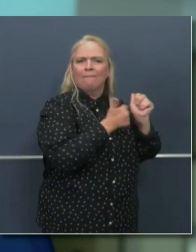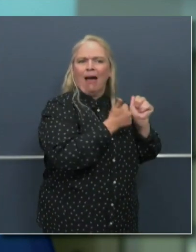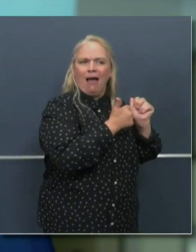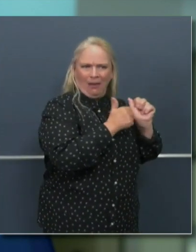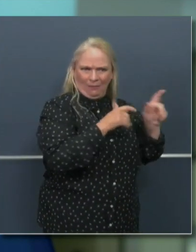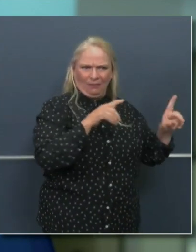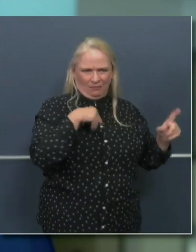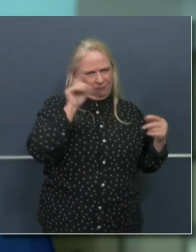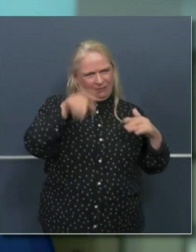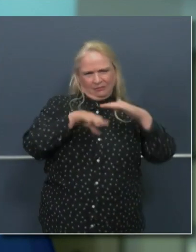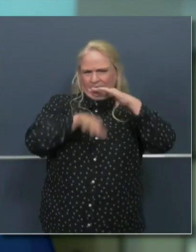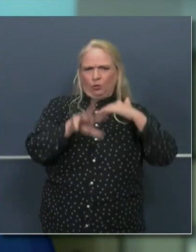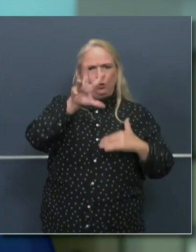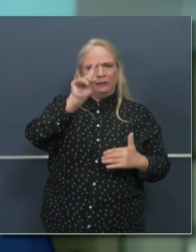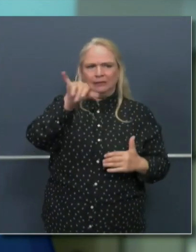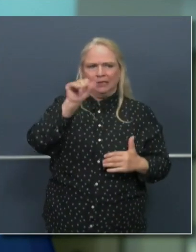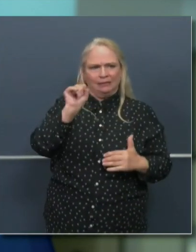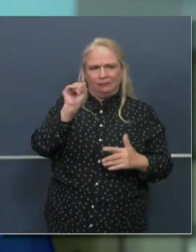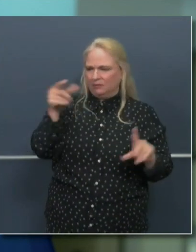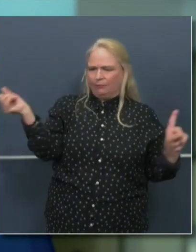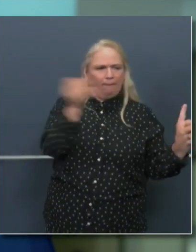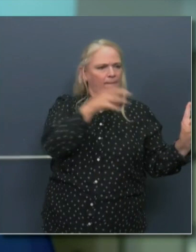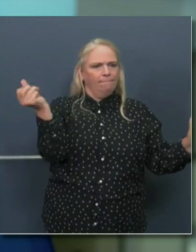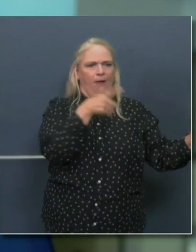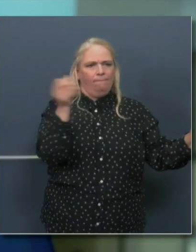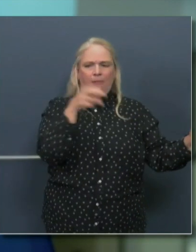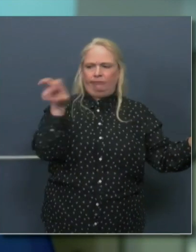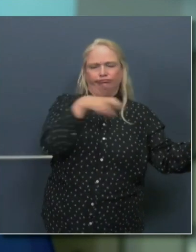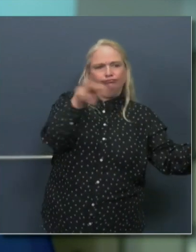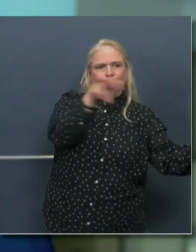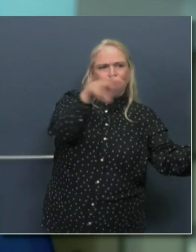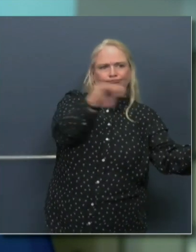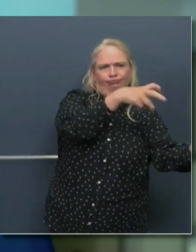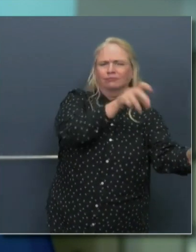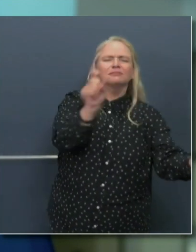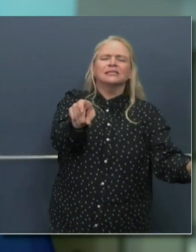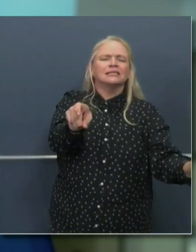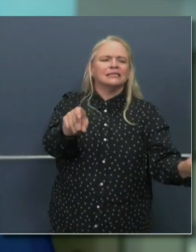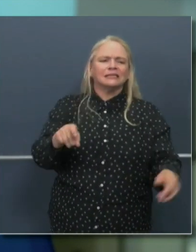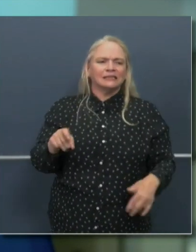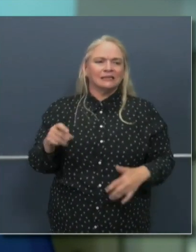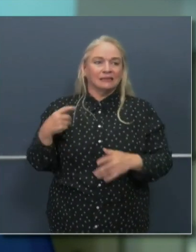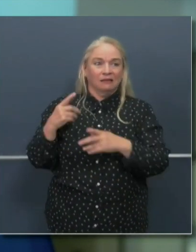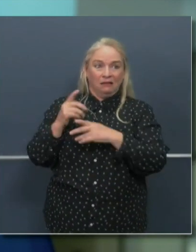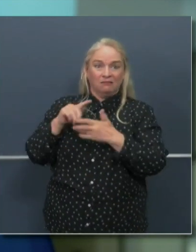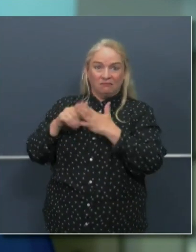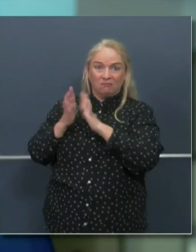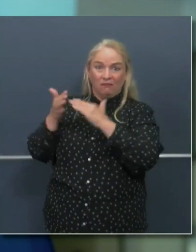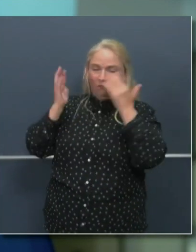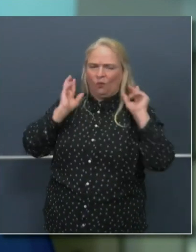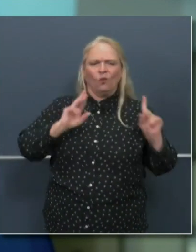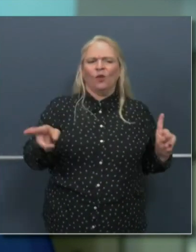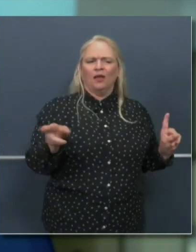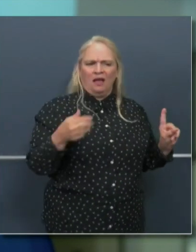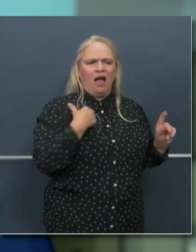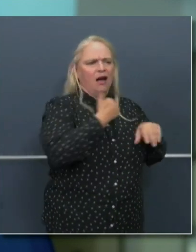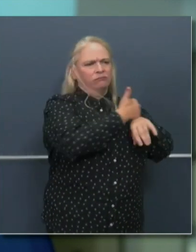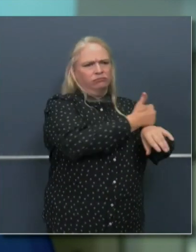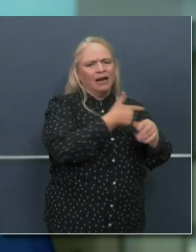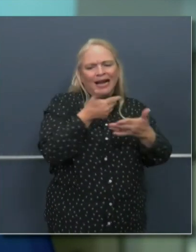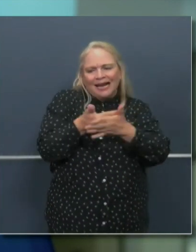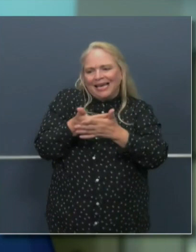indeed we see some additional stresses outside of our surge plans and our capacity that we have built within our hospital